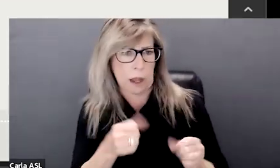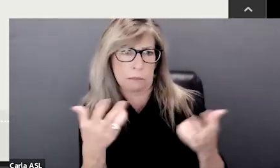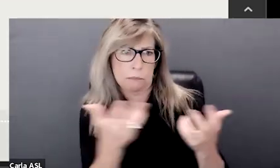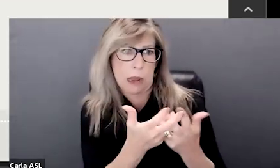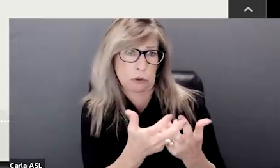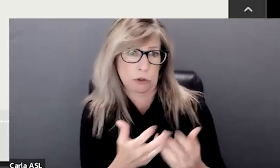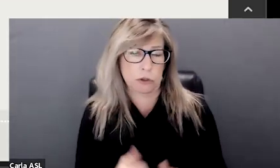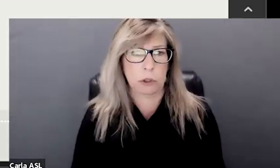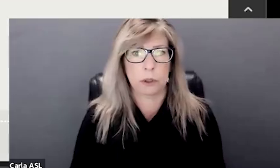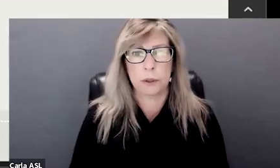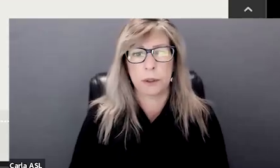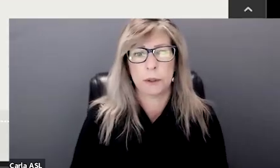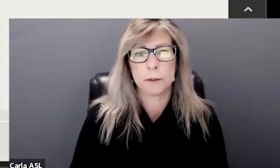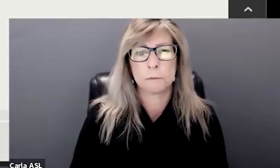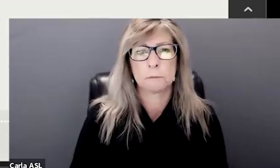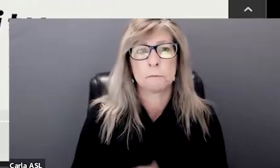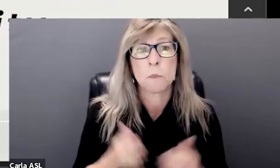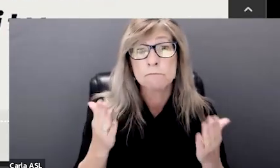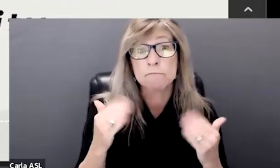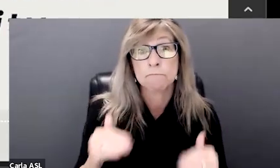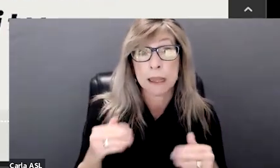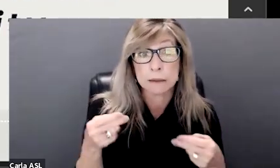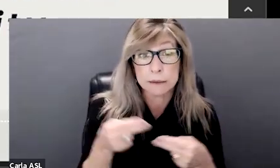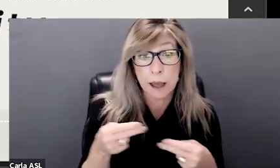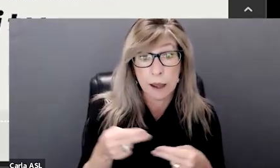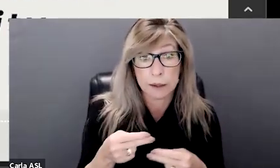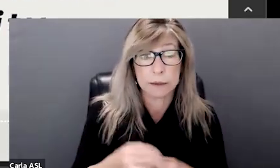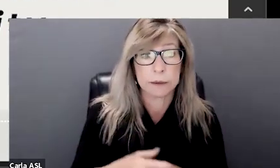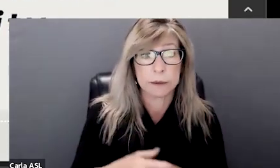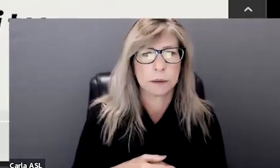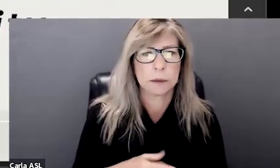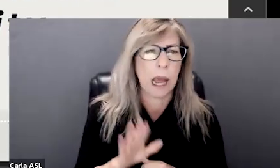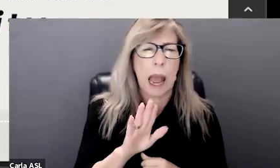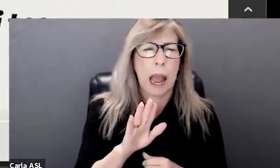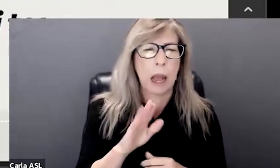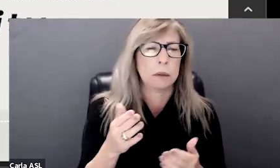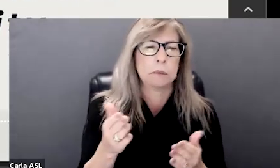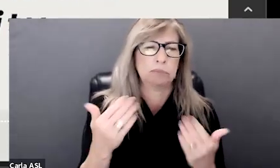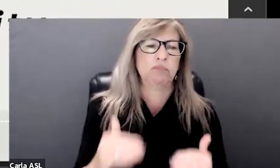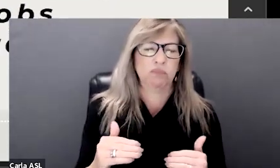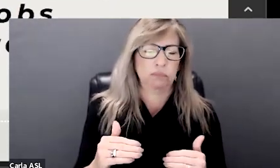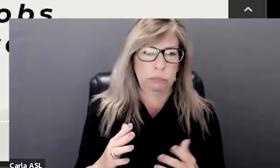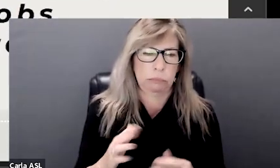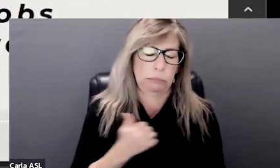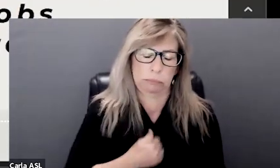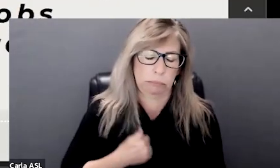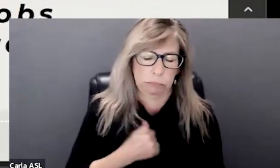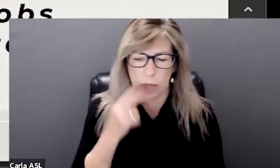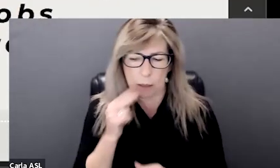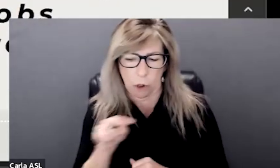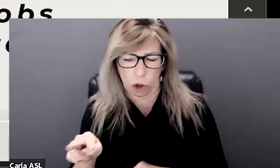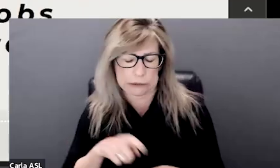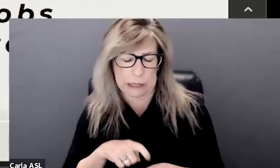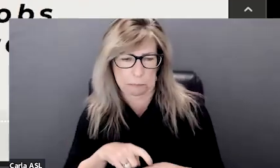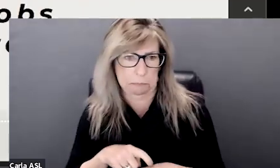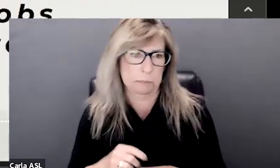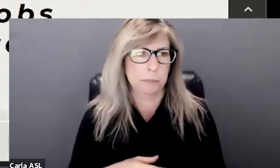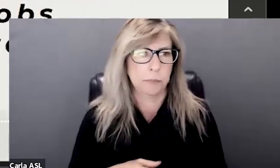Let me see, 23. I'm going to skip 23. Apologize for that. Just keeping an eye on my time.